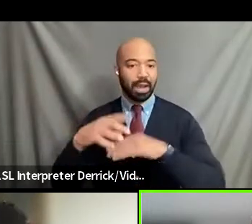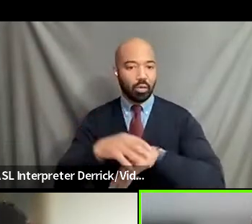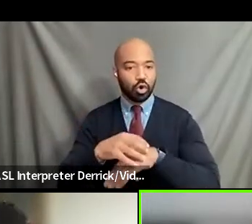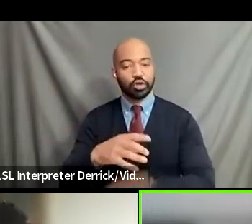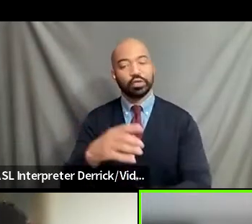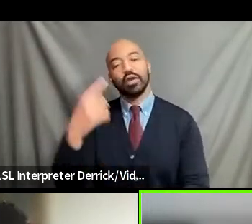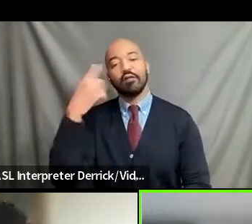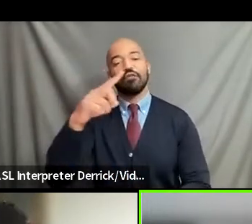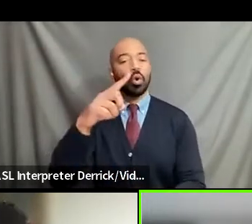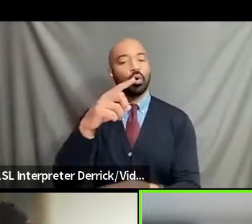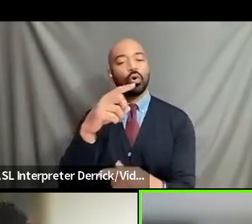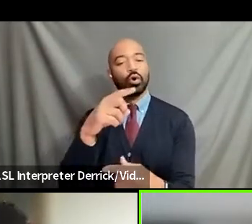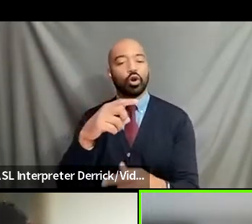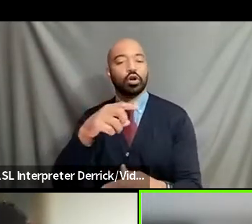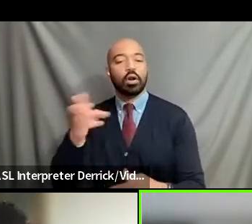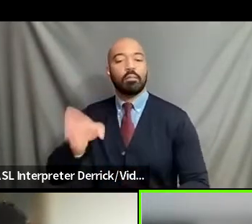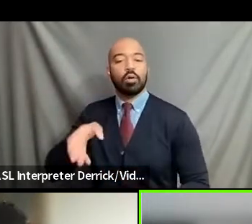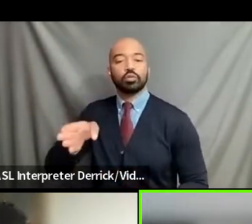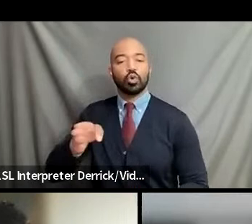Harbor.